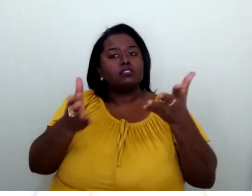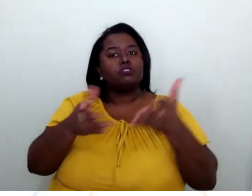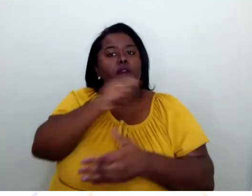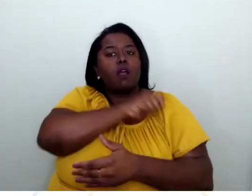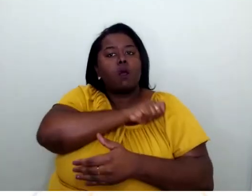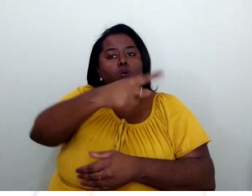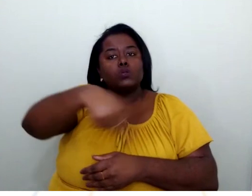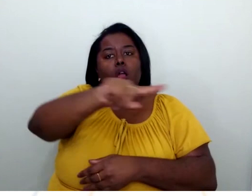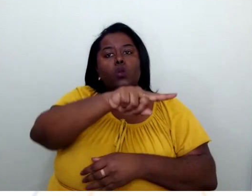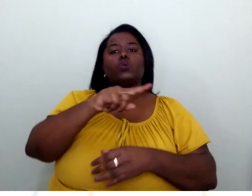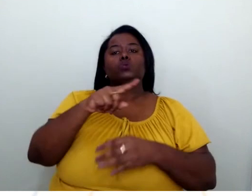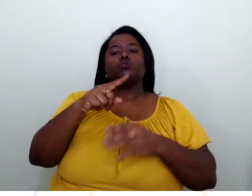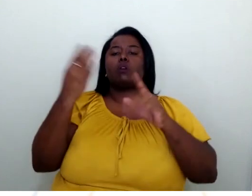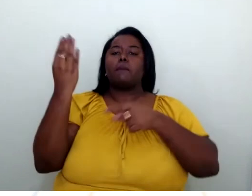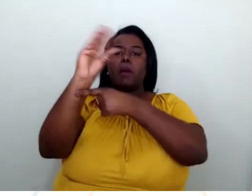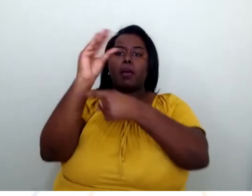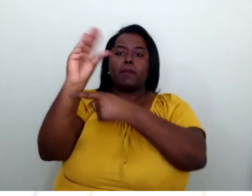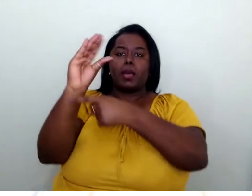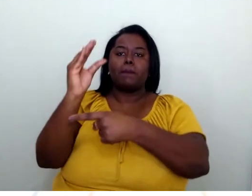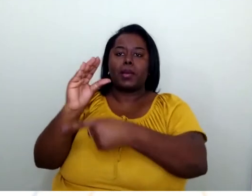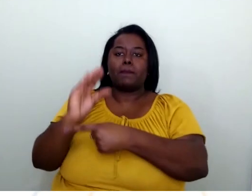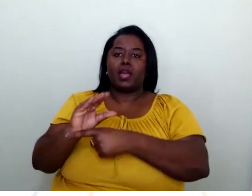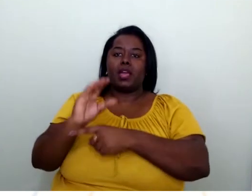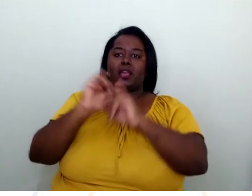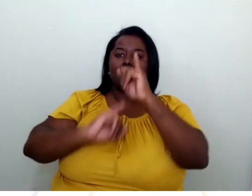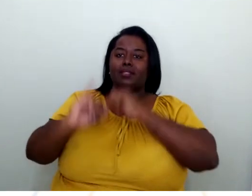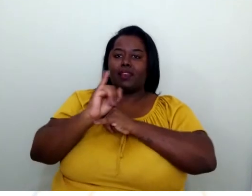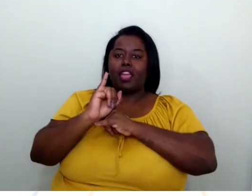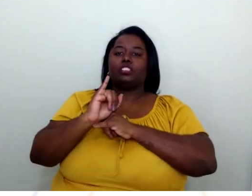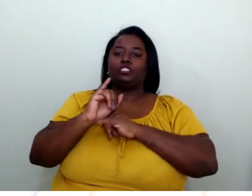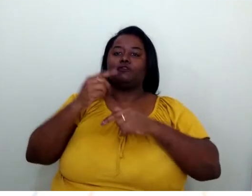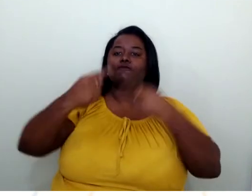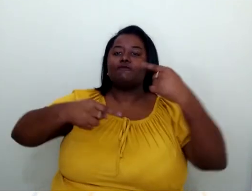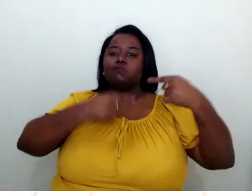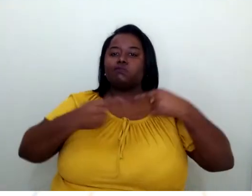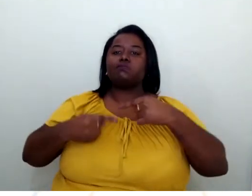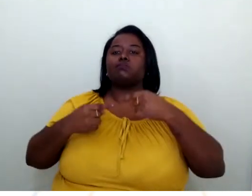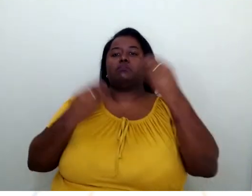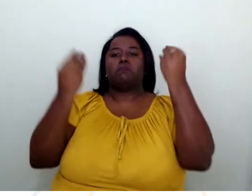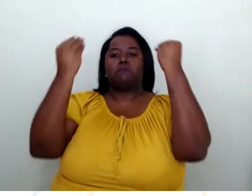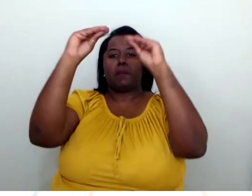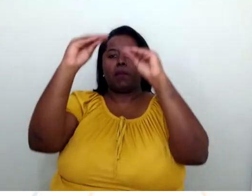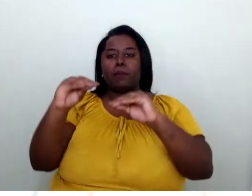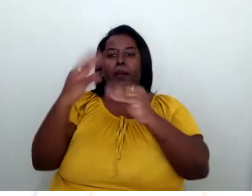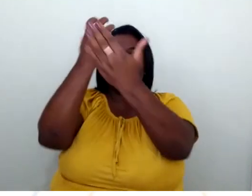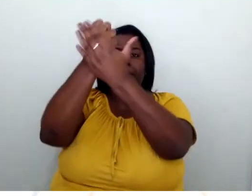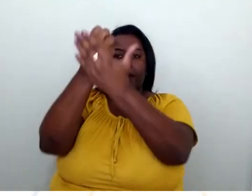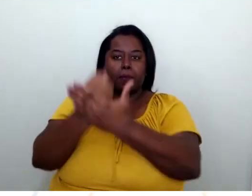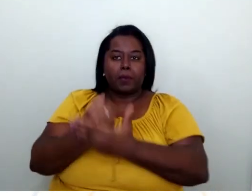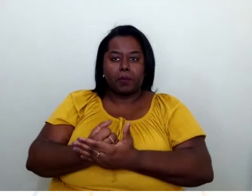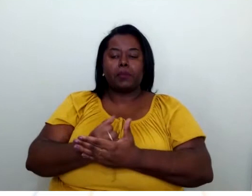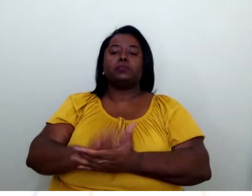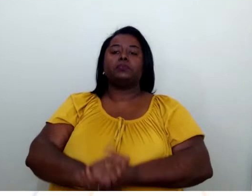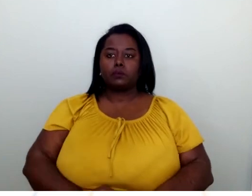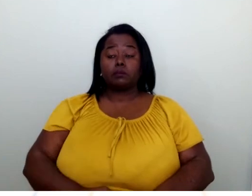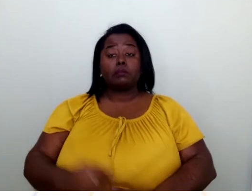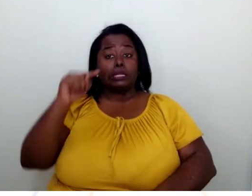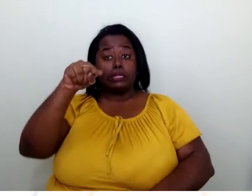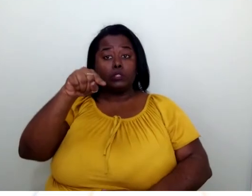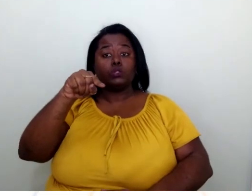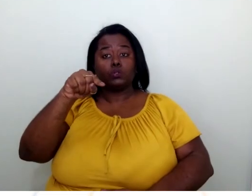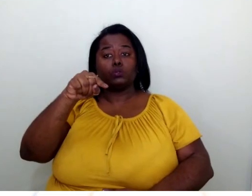challenging, engaging in difficult conversations, and how a teacher's role is multifaceted. It's more than